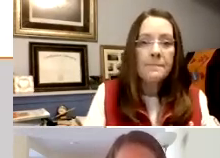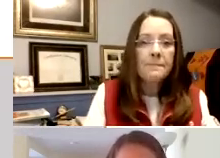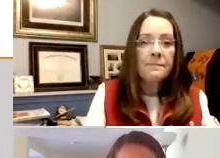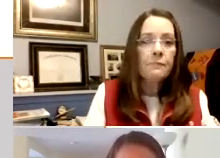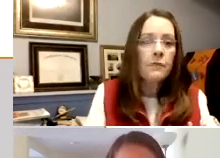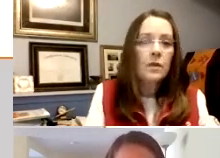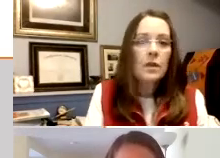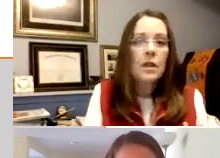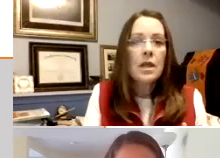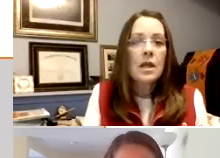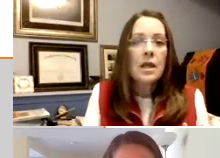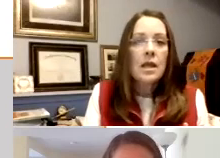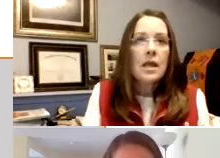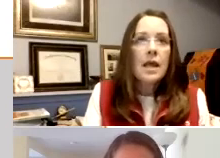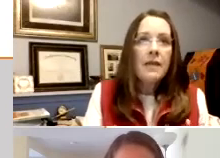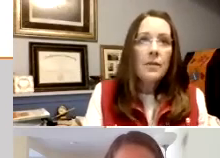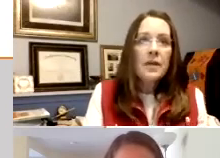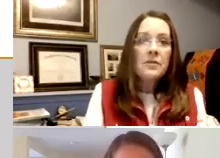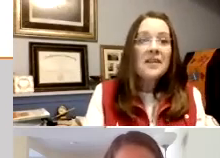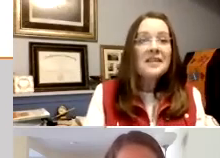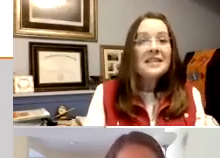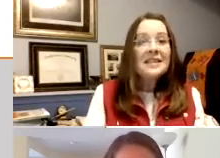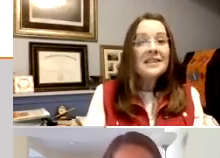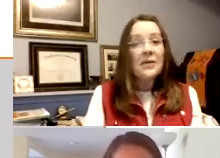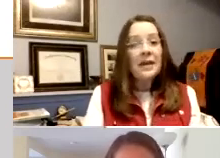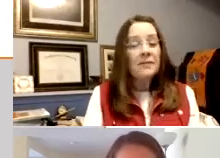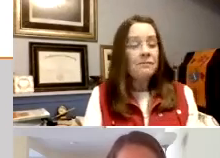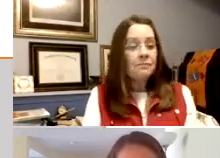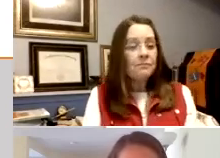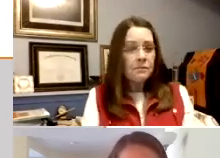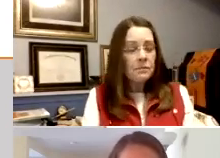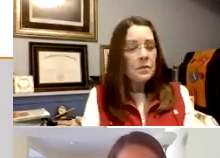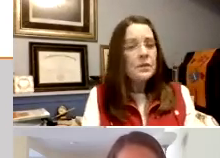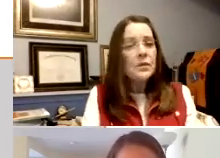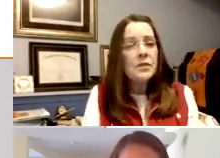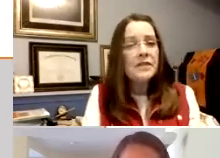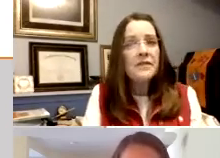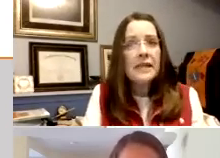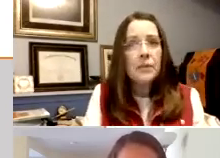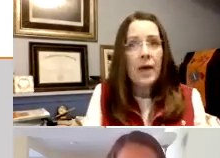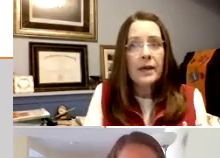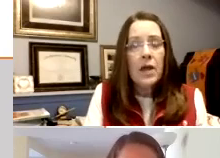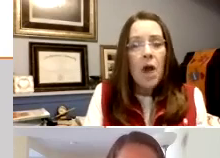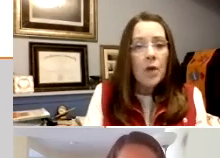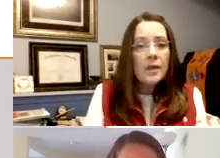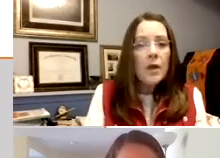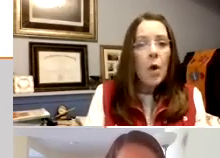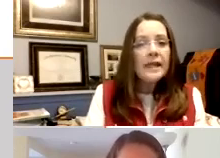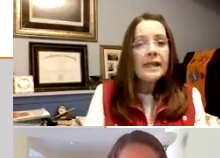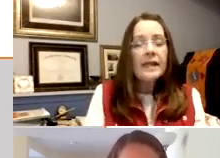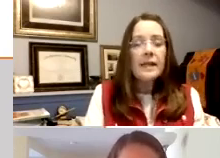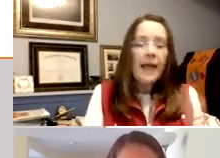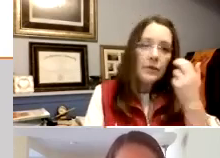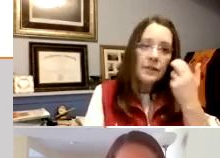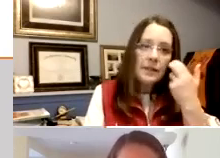And then we're going to move on to distance viewing. So our students in phase 1 are really